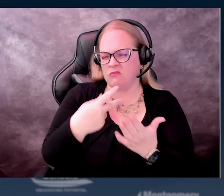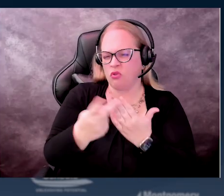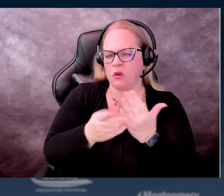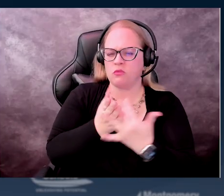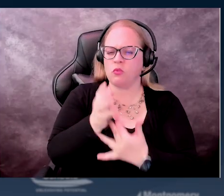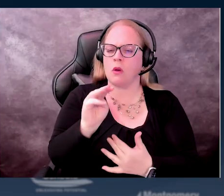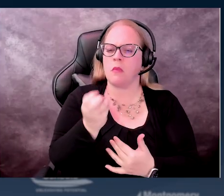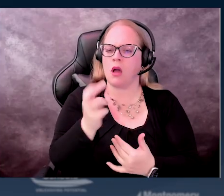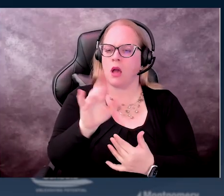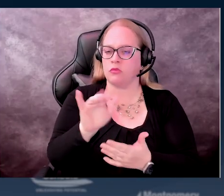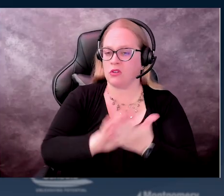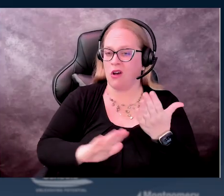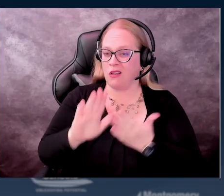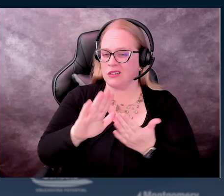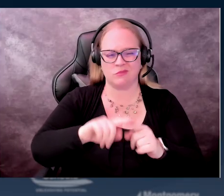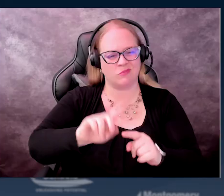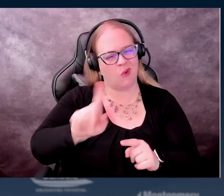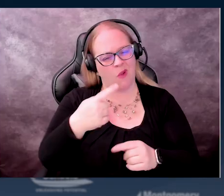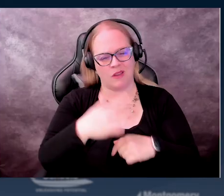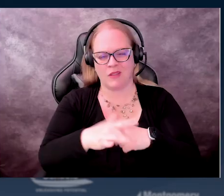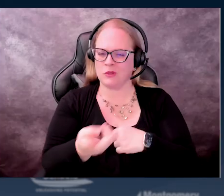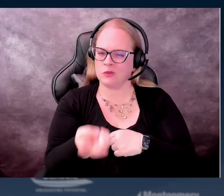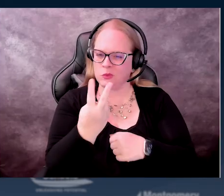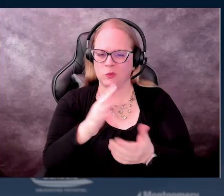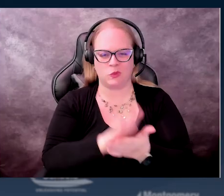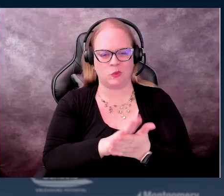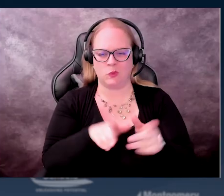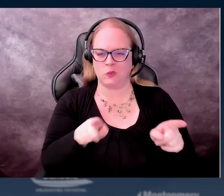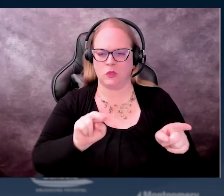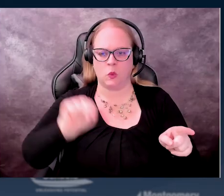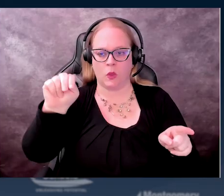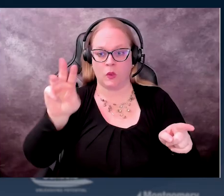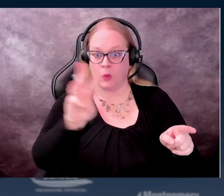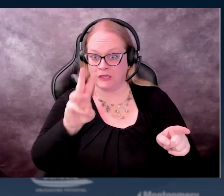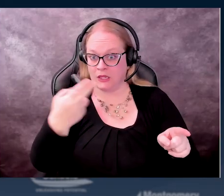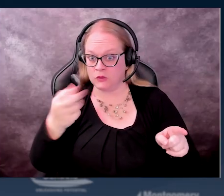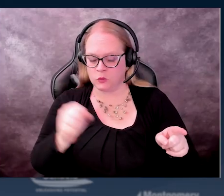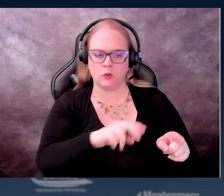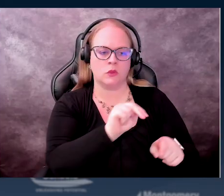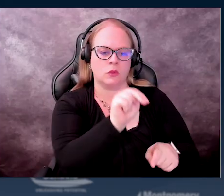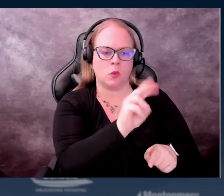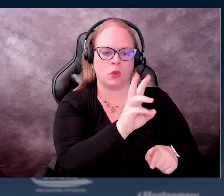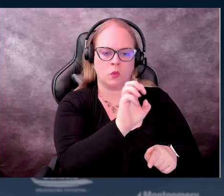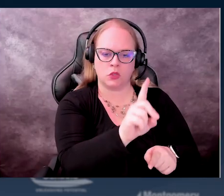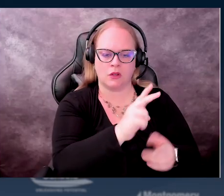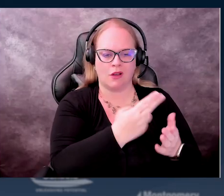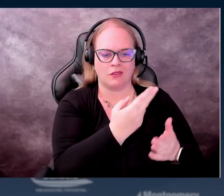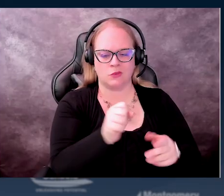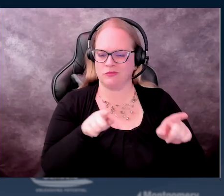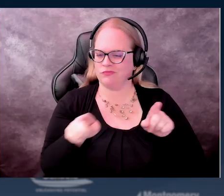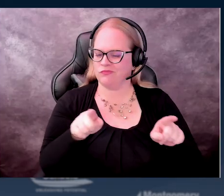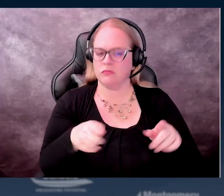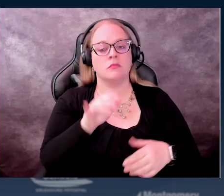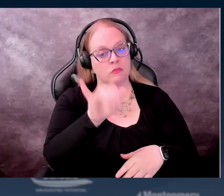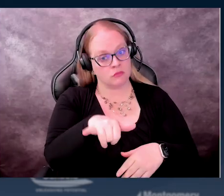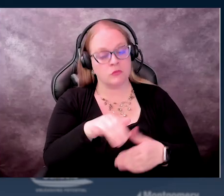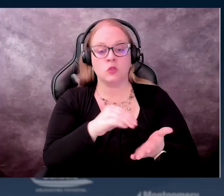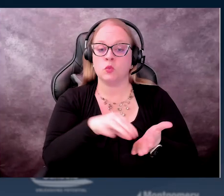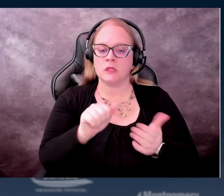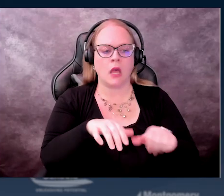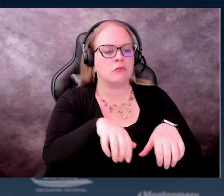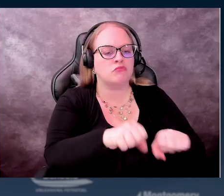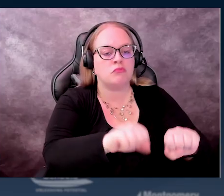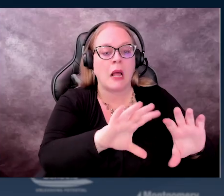access and obtain an associate's degree while earning a high school diploma. So we definitely looked at the facilities that are